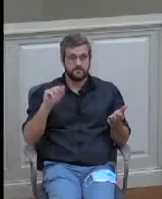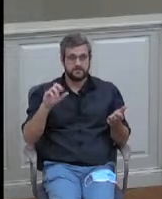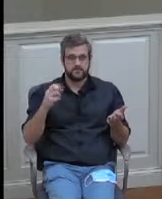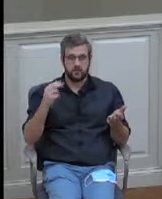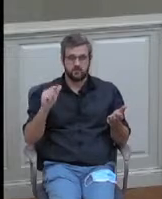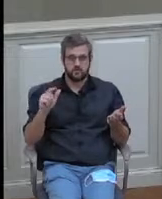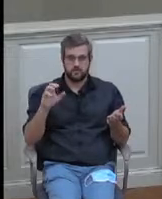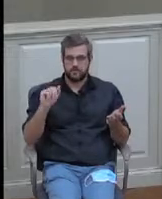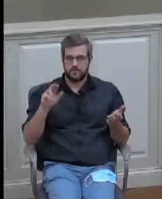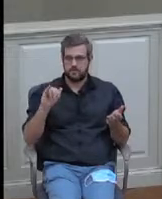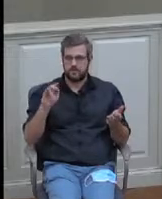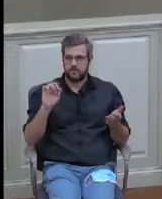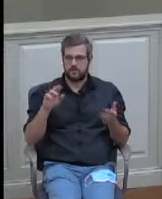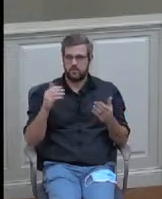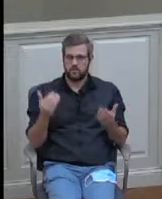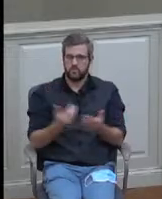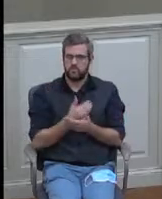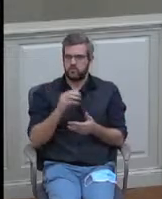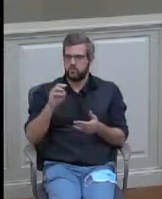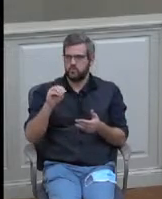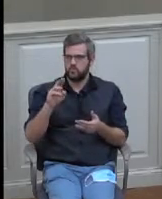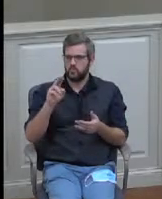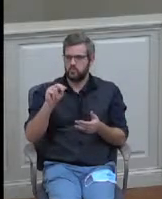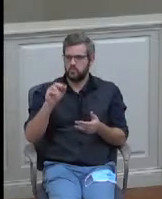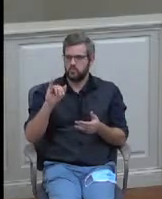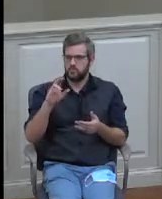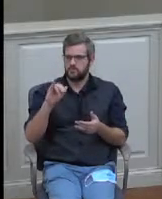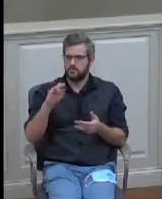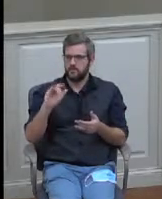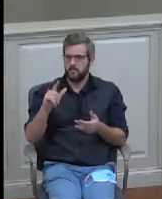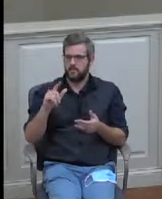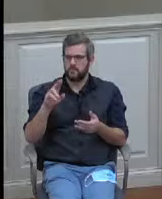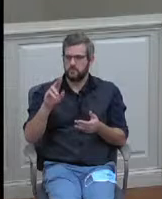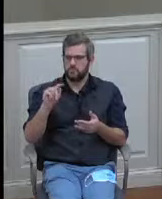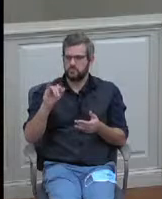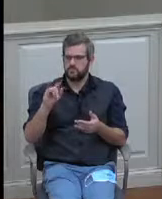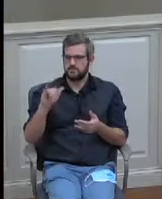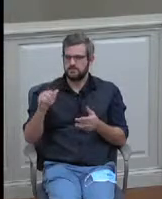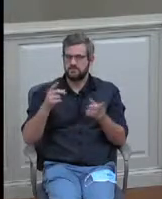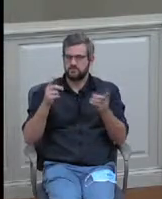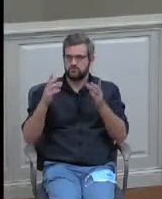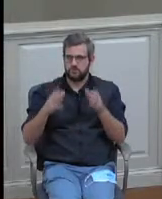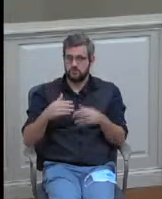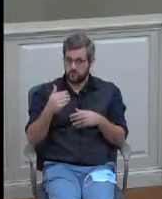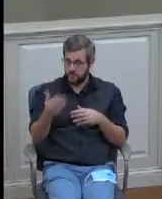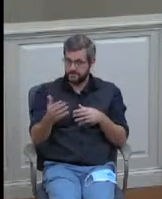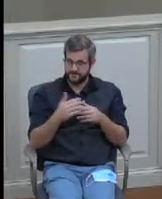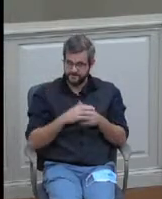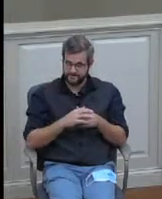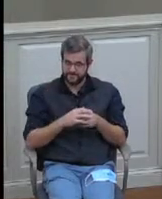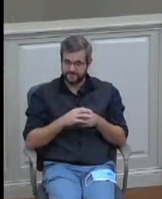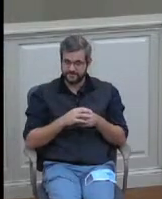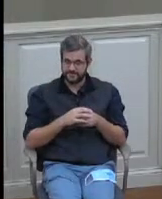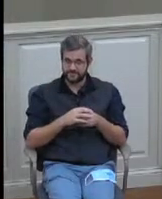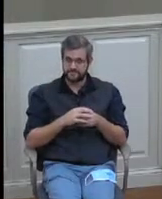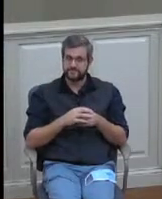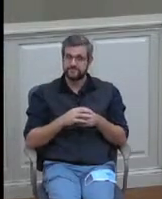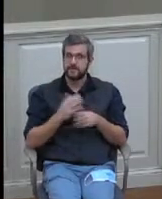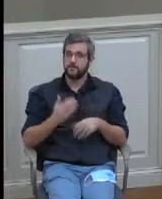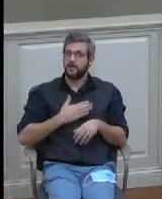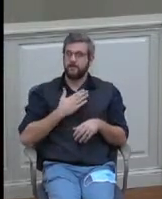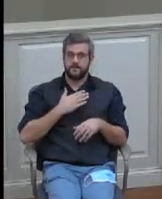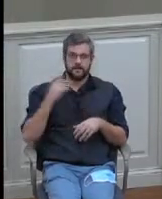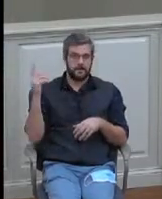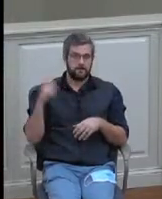Carrier as the new Municipal Utility Director for the City of Danville. Marshall, go ahead. Yep. Floor is yours. Glad